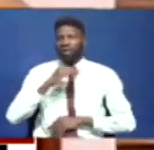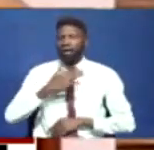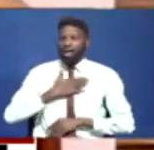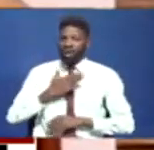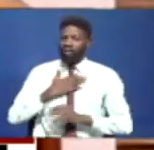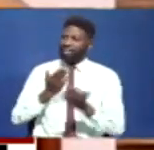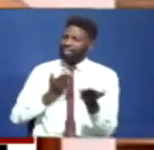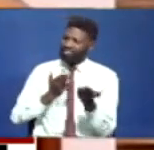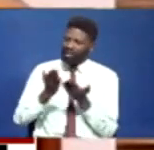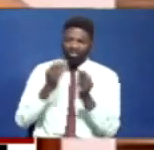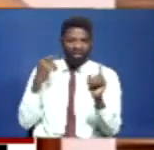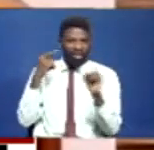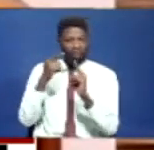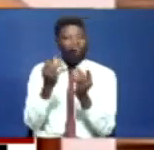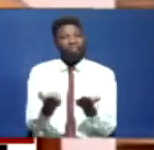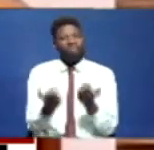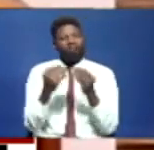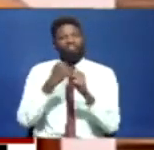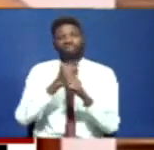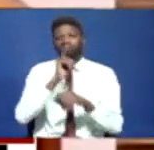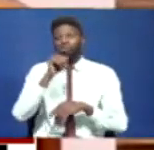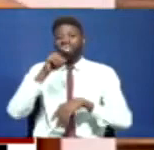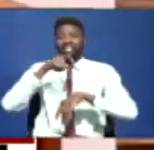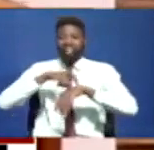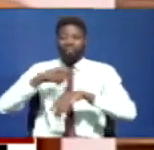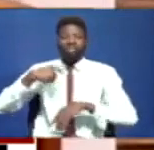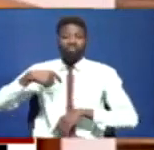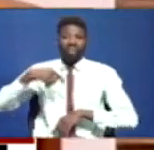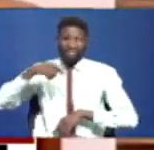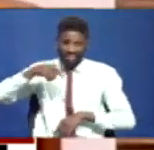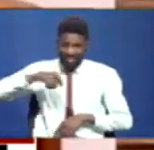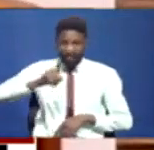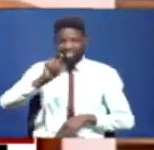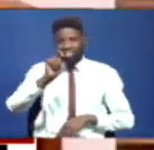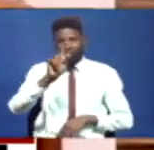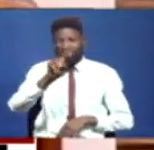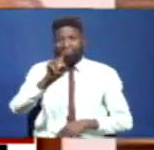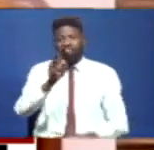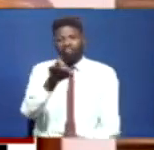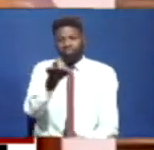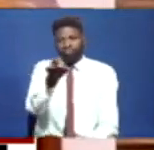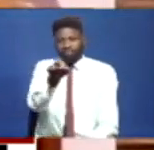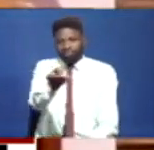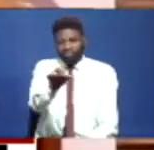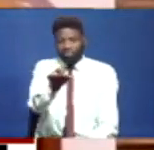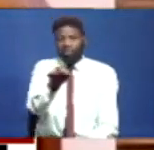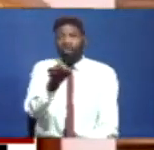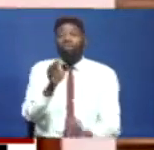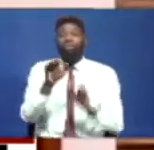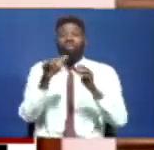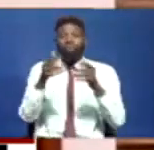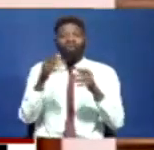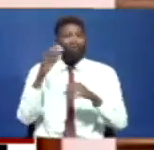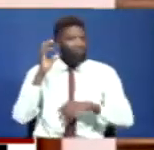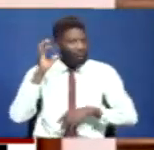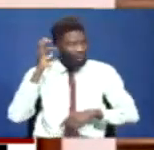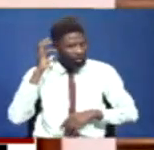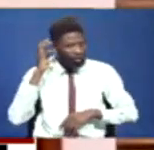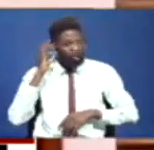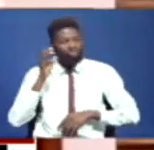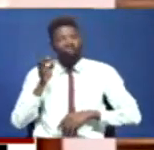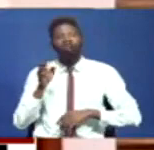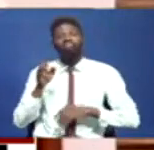to ensure that when we switch on, you switch on your TV or radio, when you log in online,